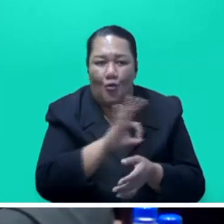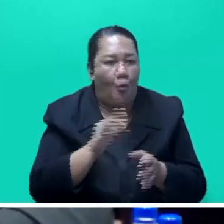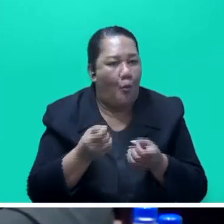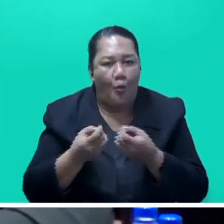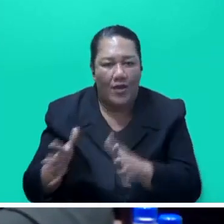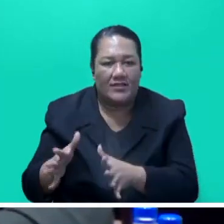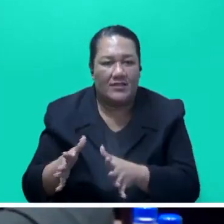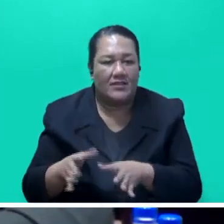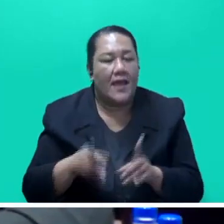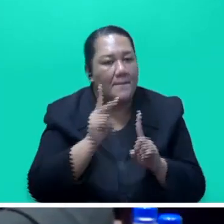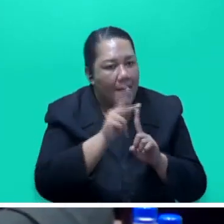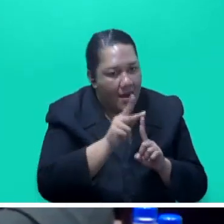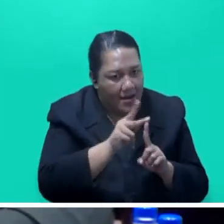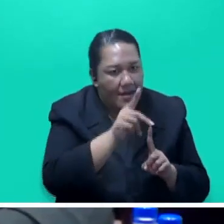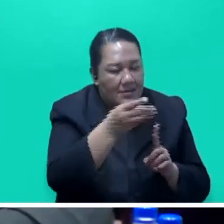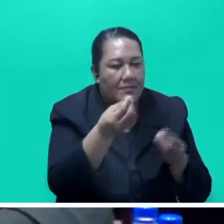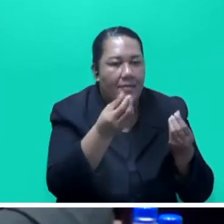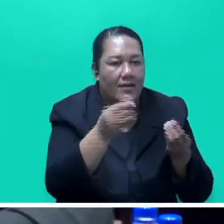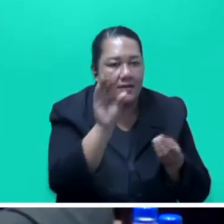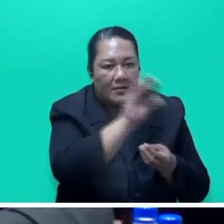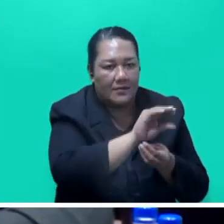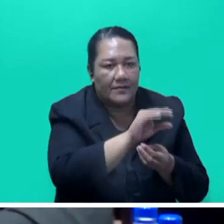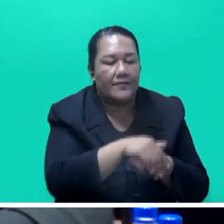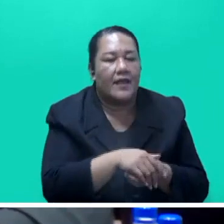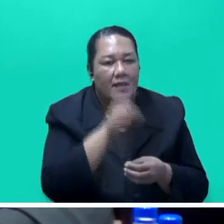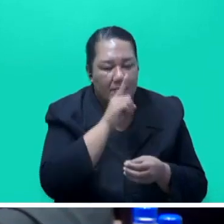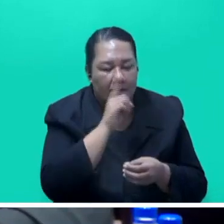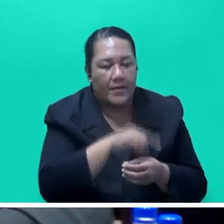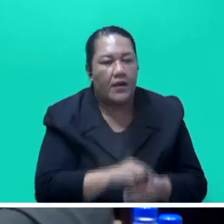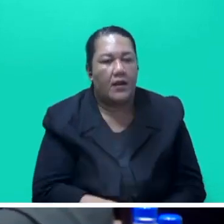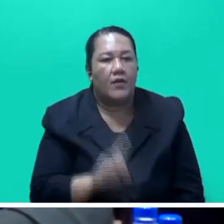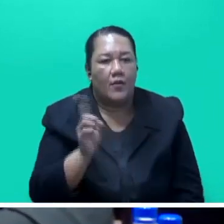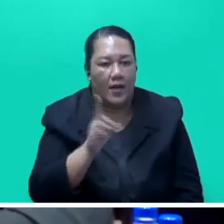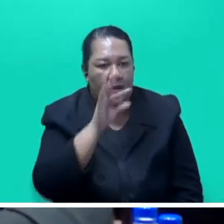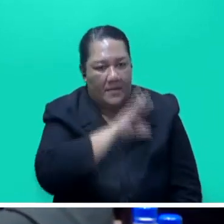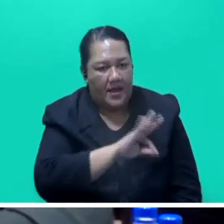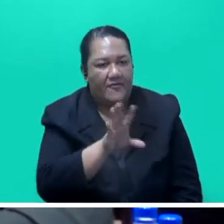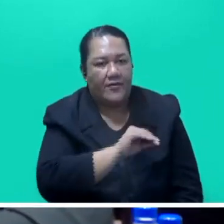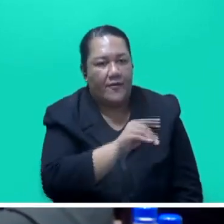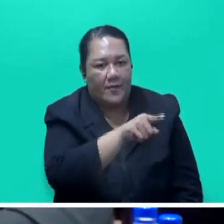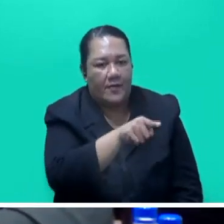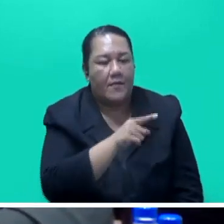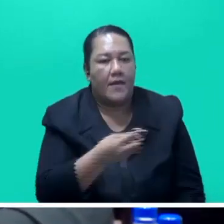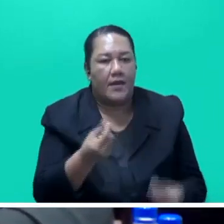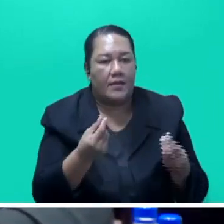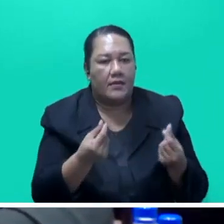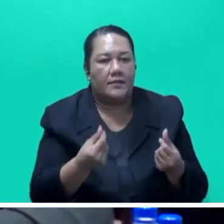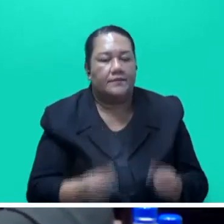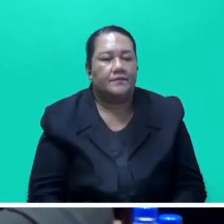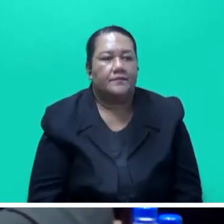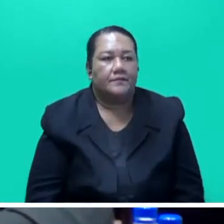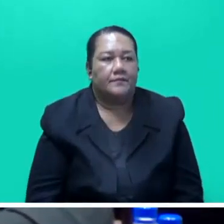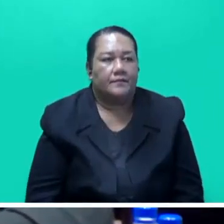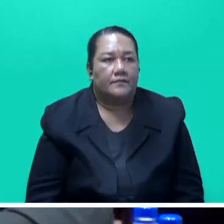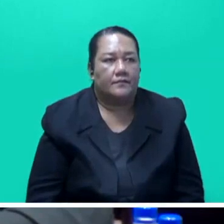prioritized, and that the people eventually benefit from it. I'm of course not saying,